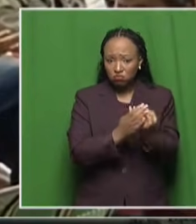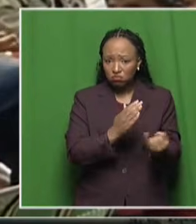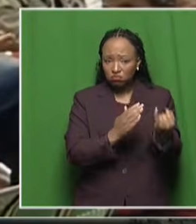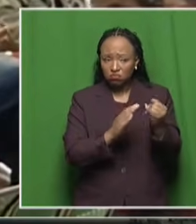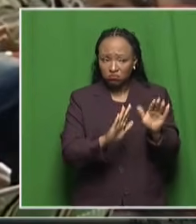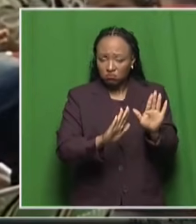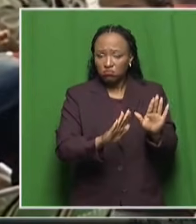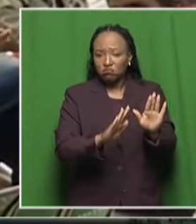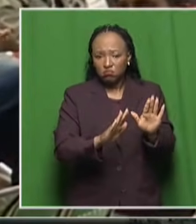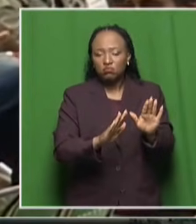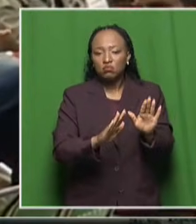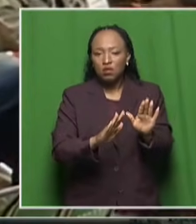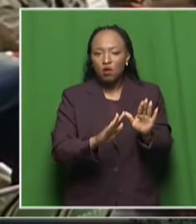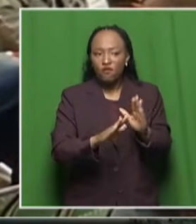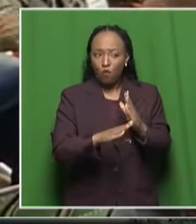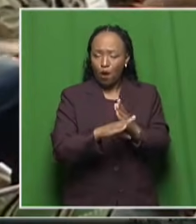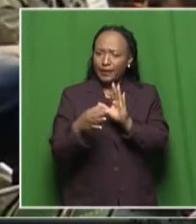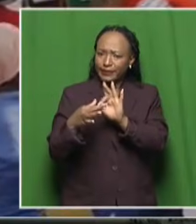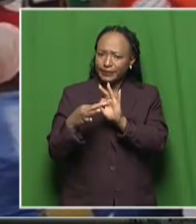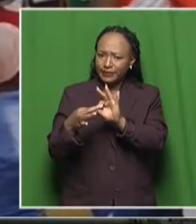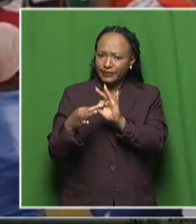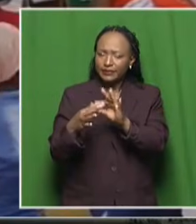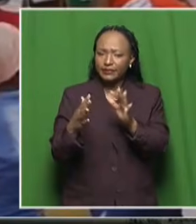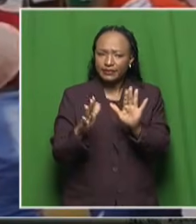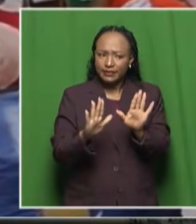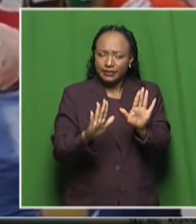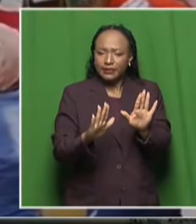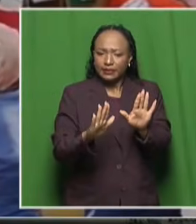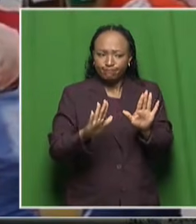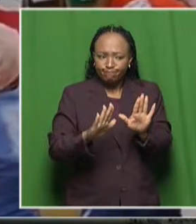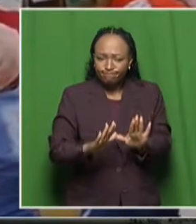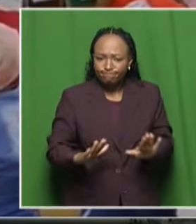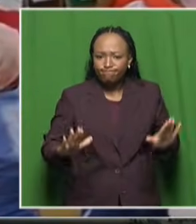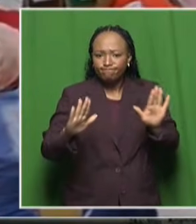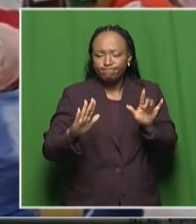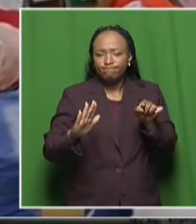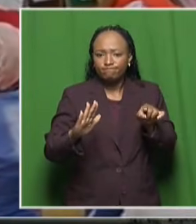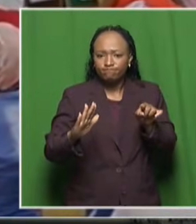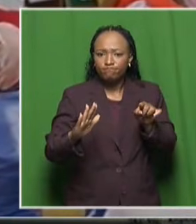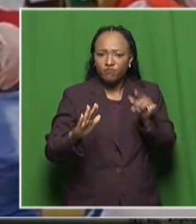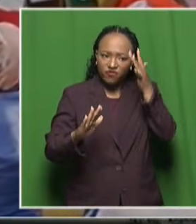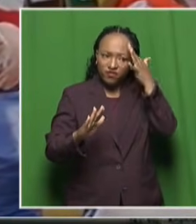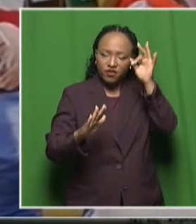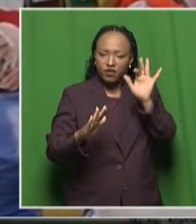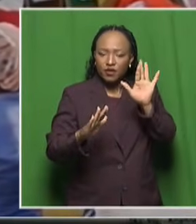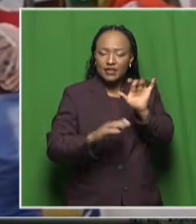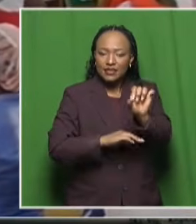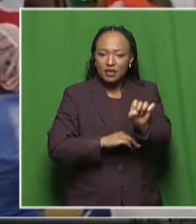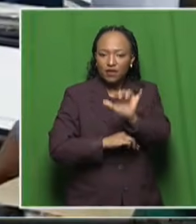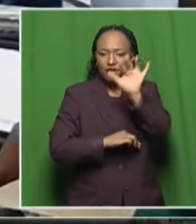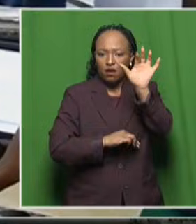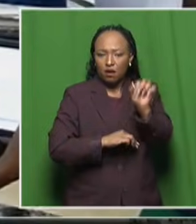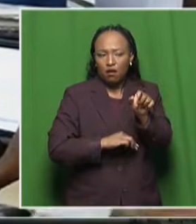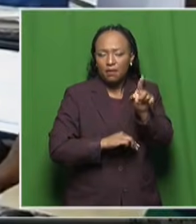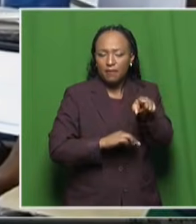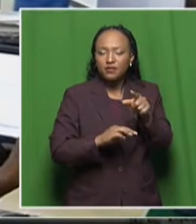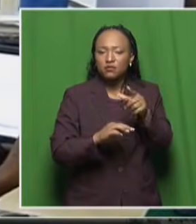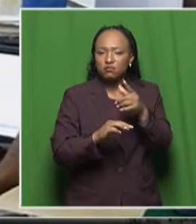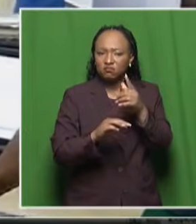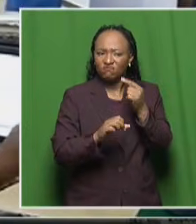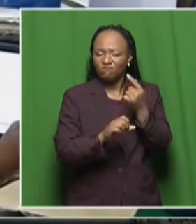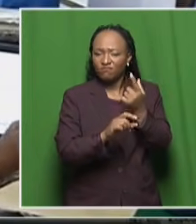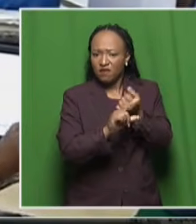realm of the diplomatic function. It's within the realm of the diplomatic statecraft where South Africa should fight this